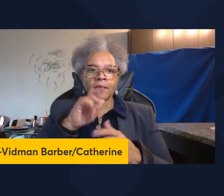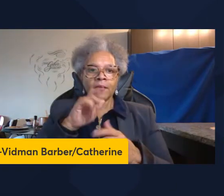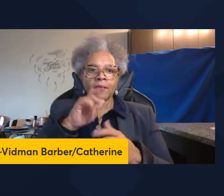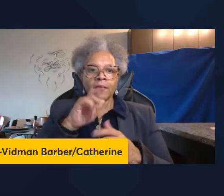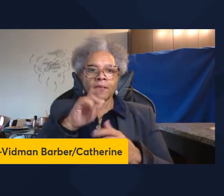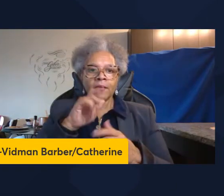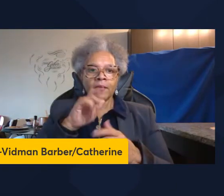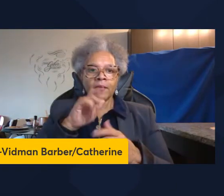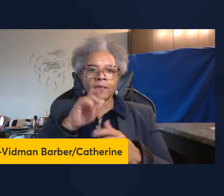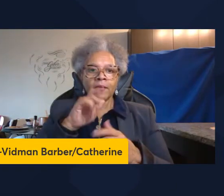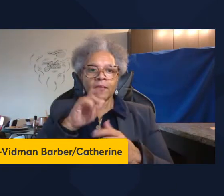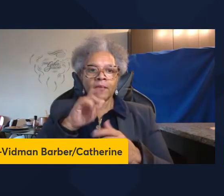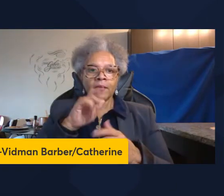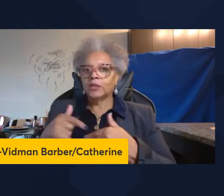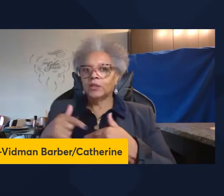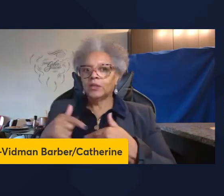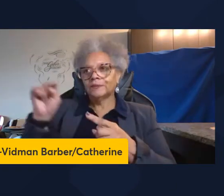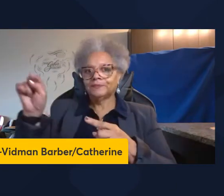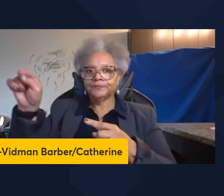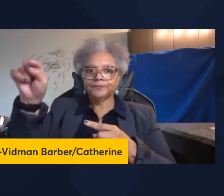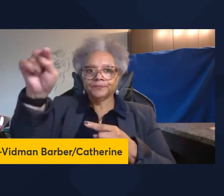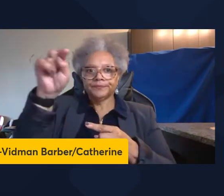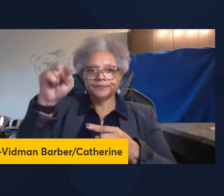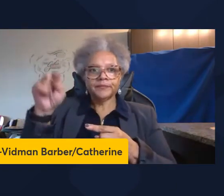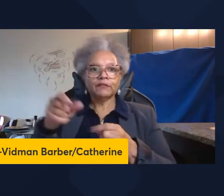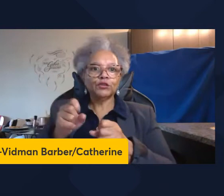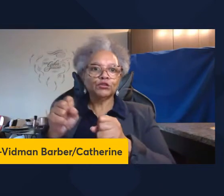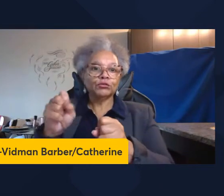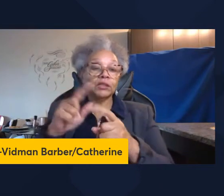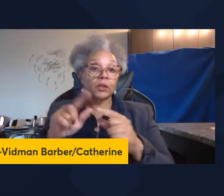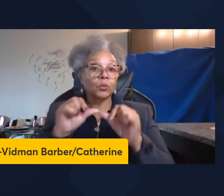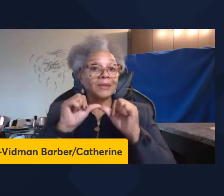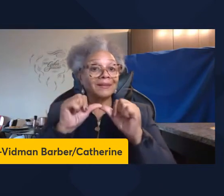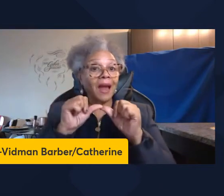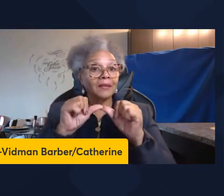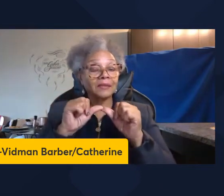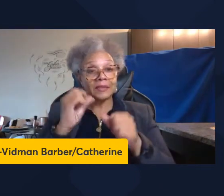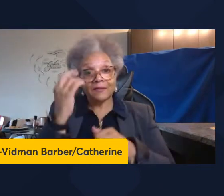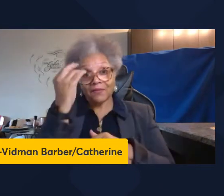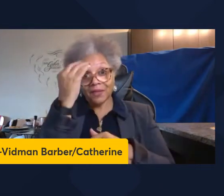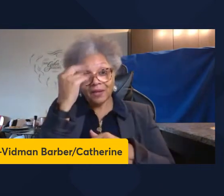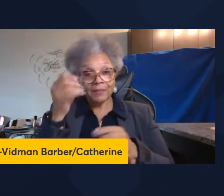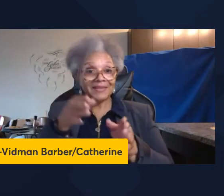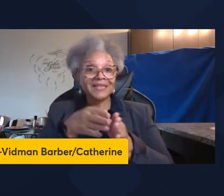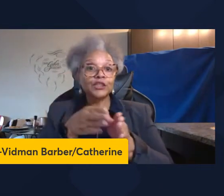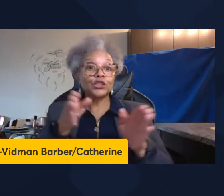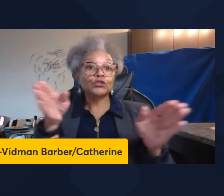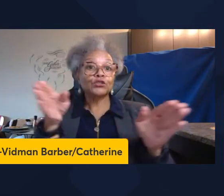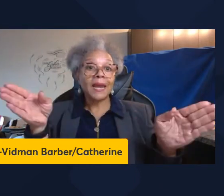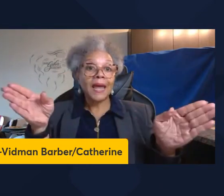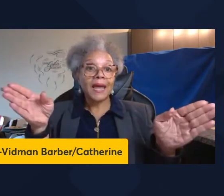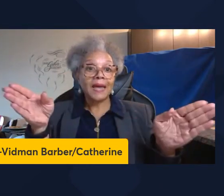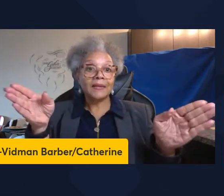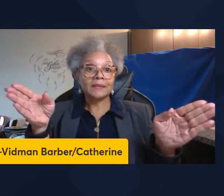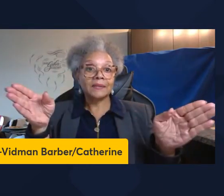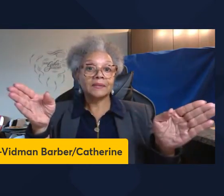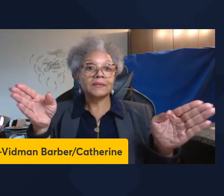all other streets. And so we're constantly thinking about the generalizability of the work that we